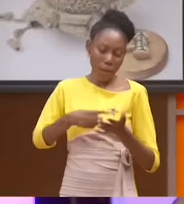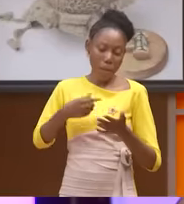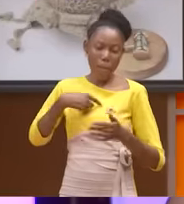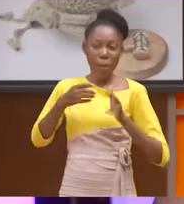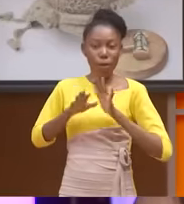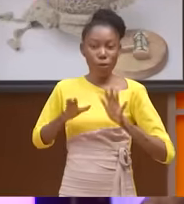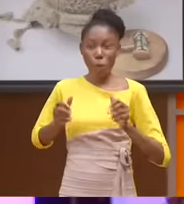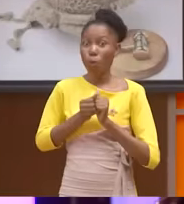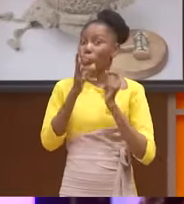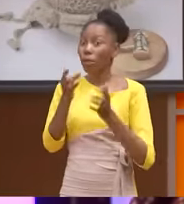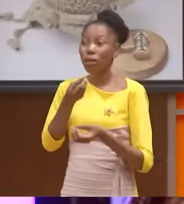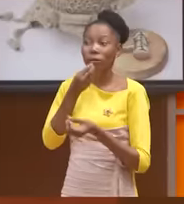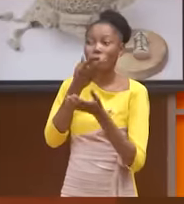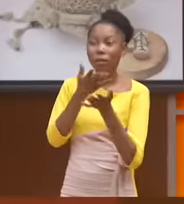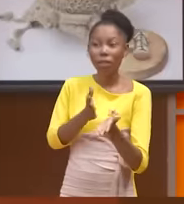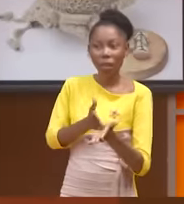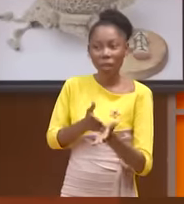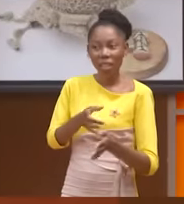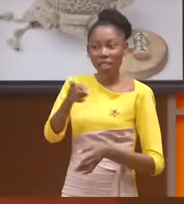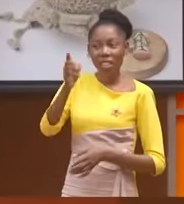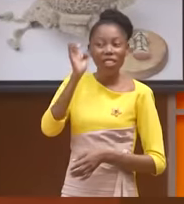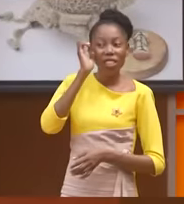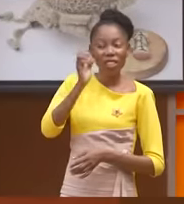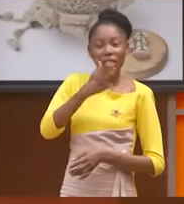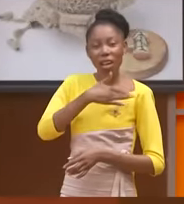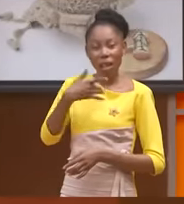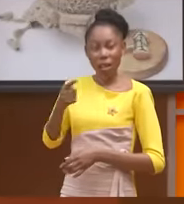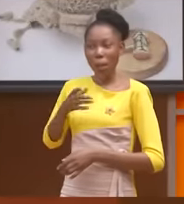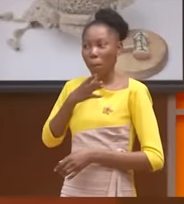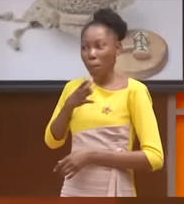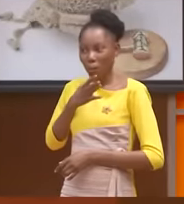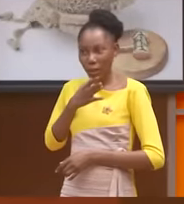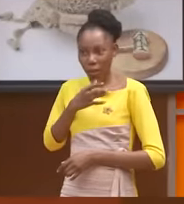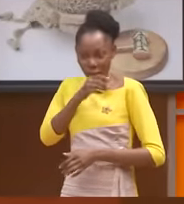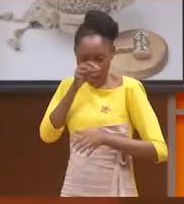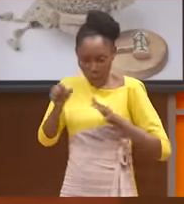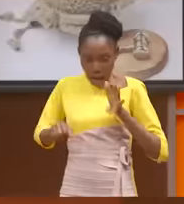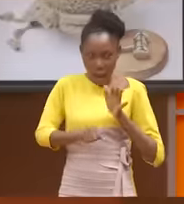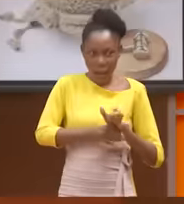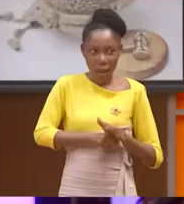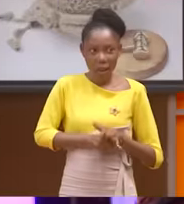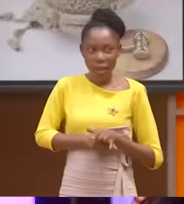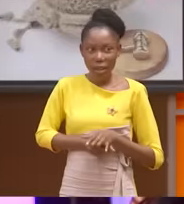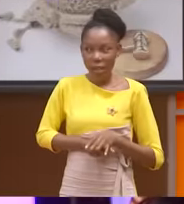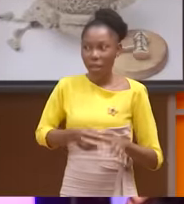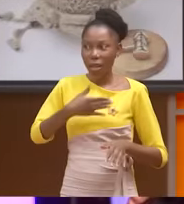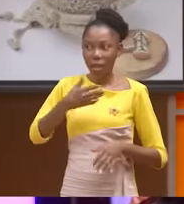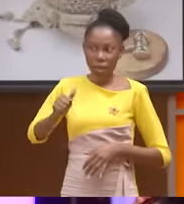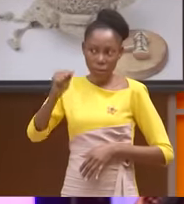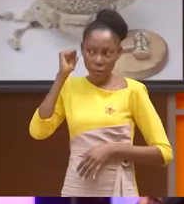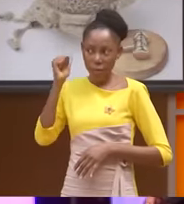She and her mother went into hiding. The younger sister locked the gate and refused to allow me. In my house, I will